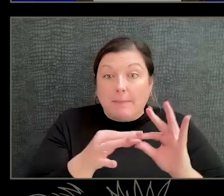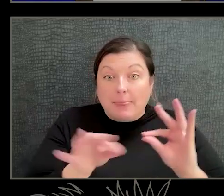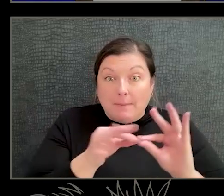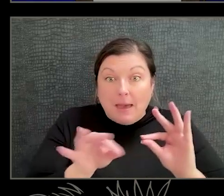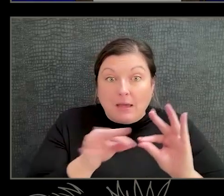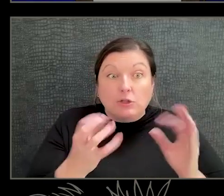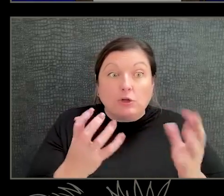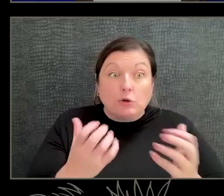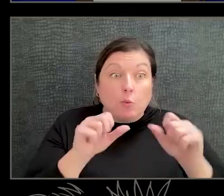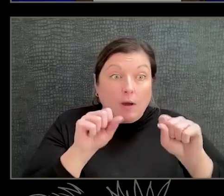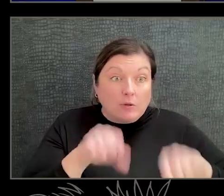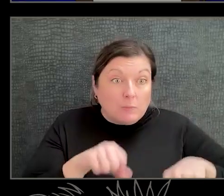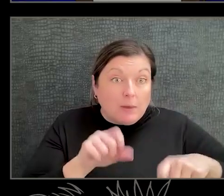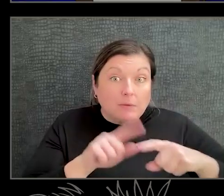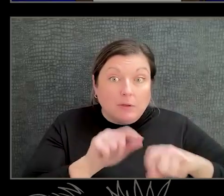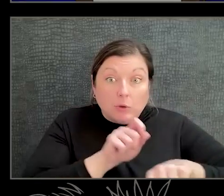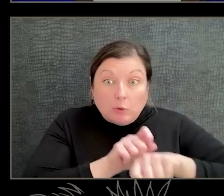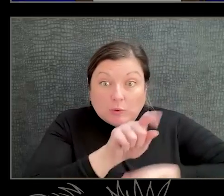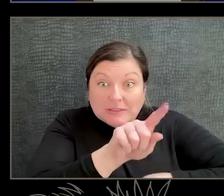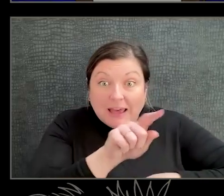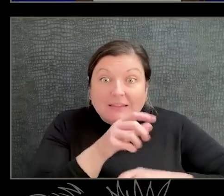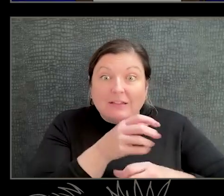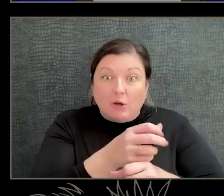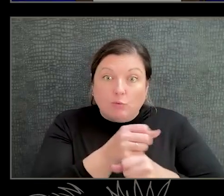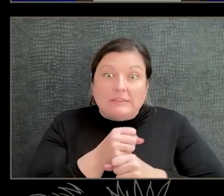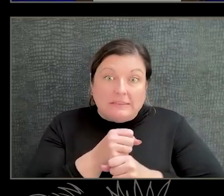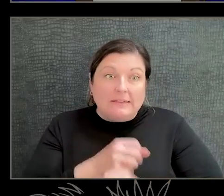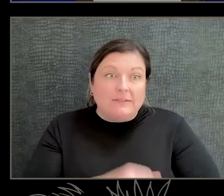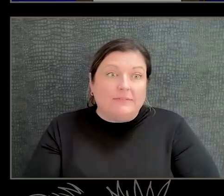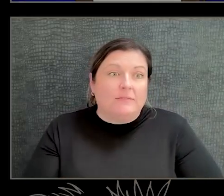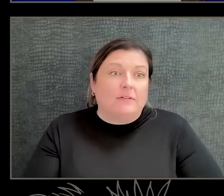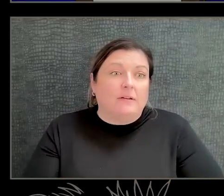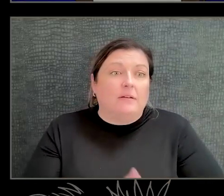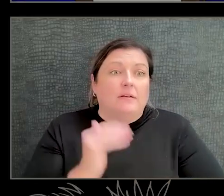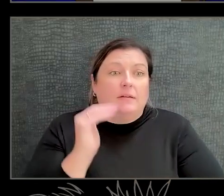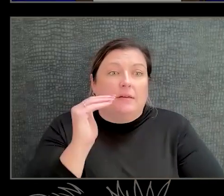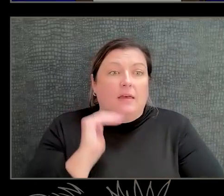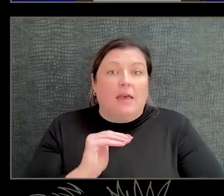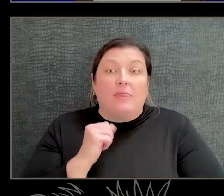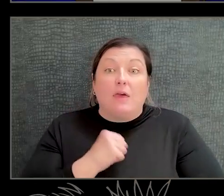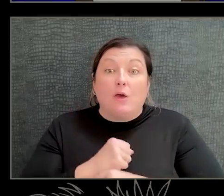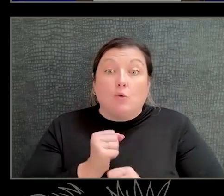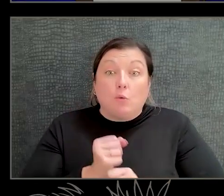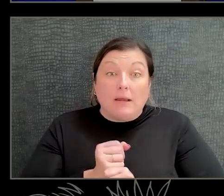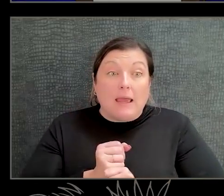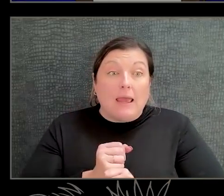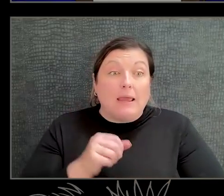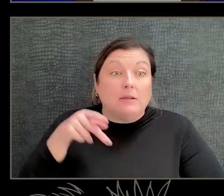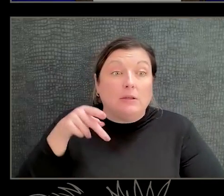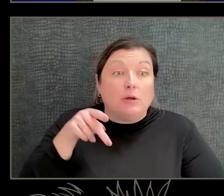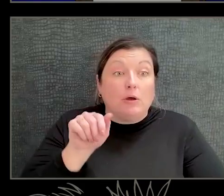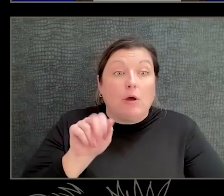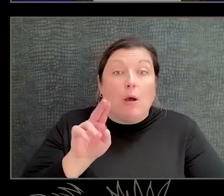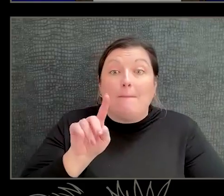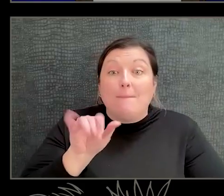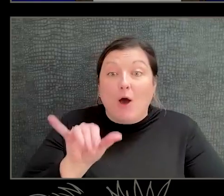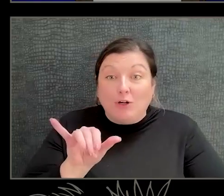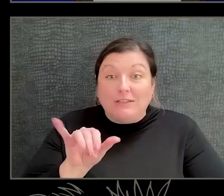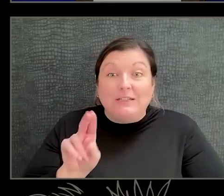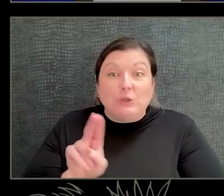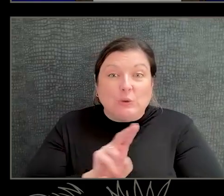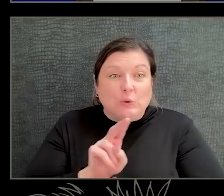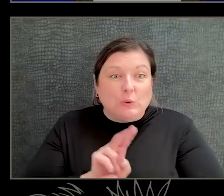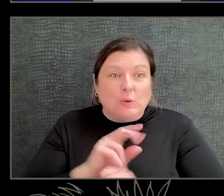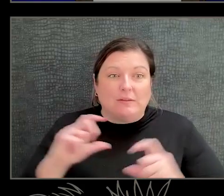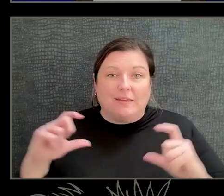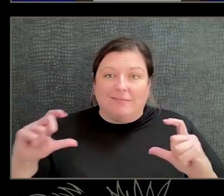you want to be able to send and receive, and then you create a party using those types,